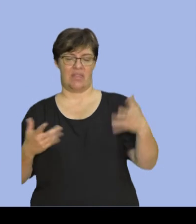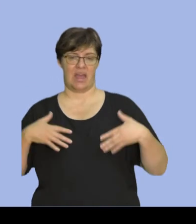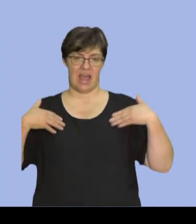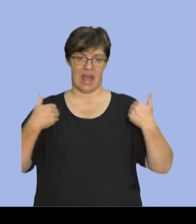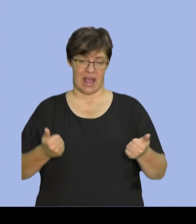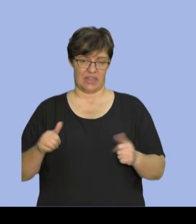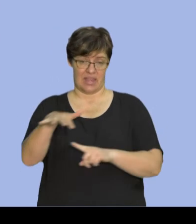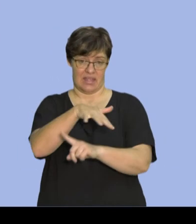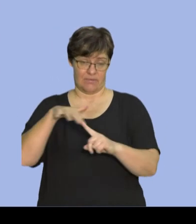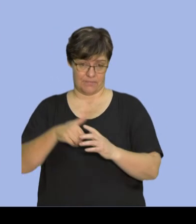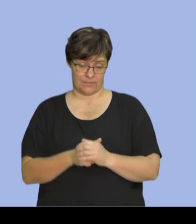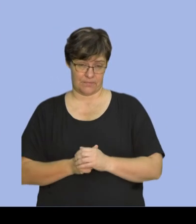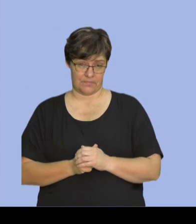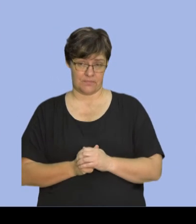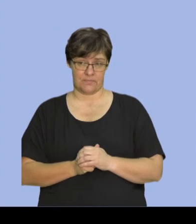healthy areas.